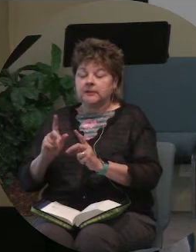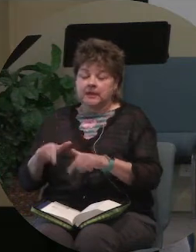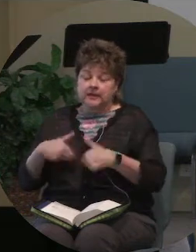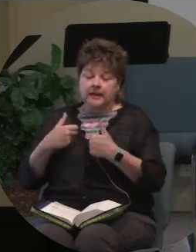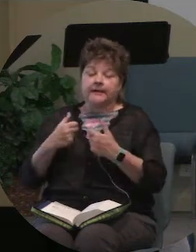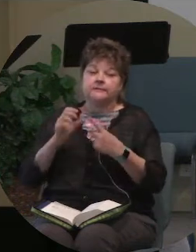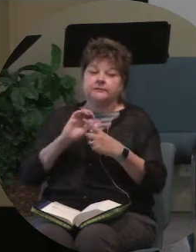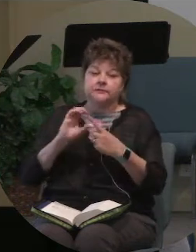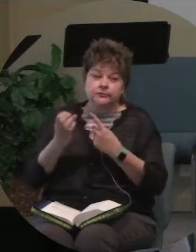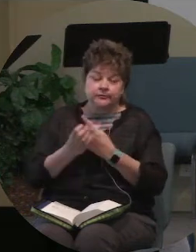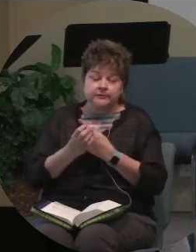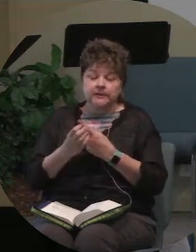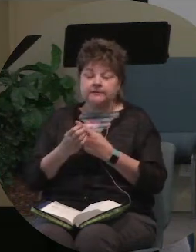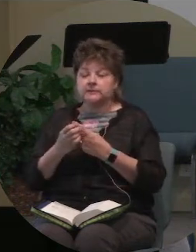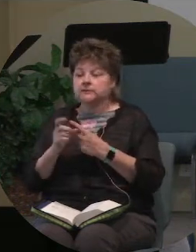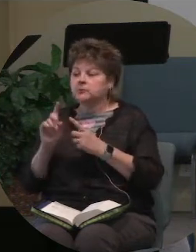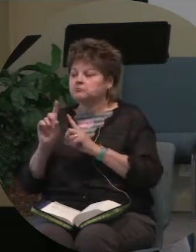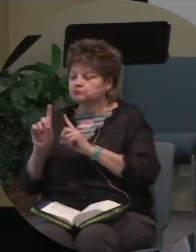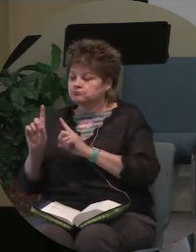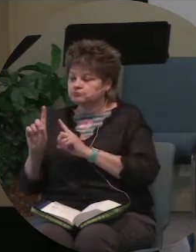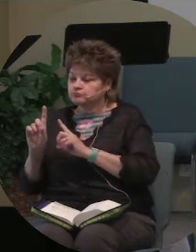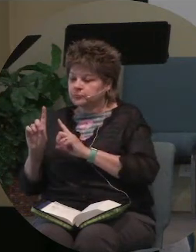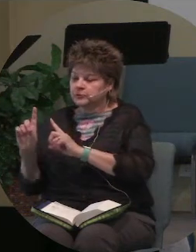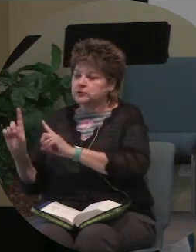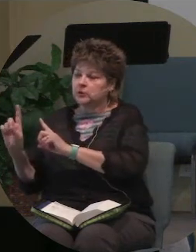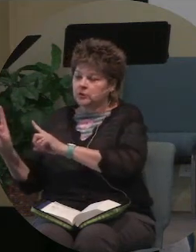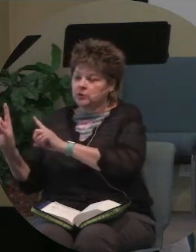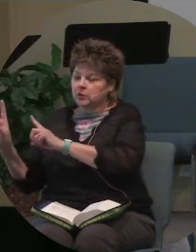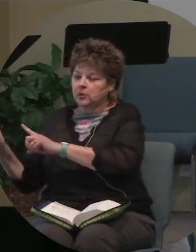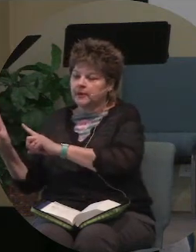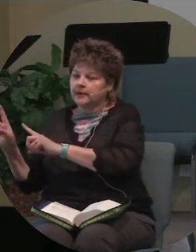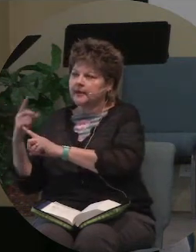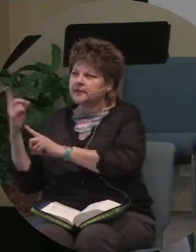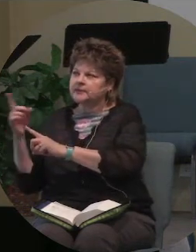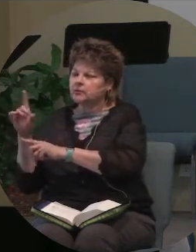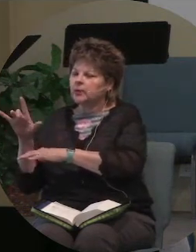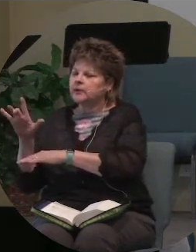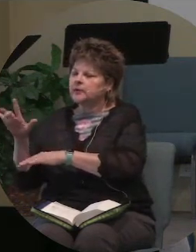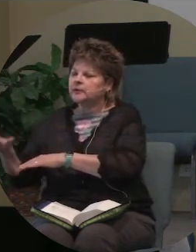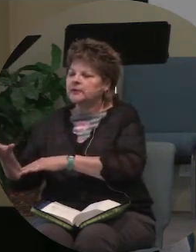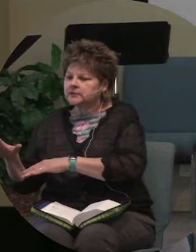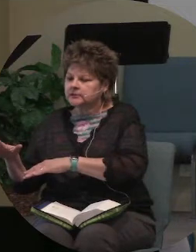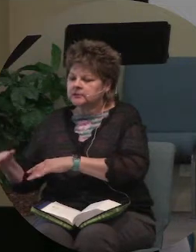So he's making his way, and someone touches the hem of his garment.